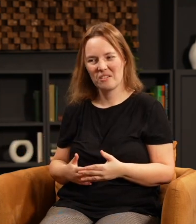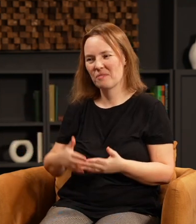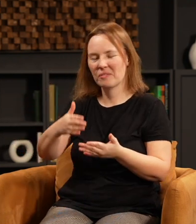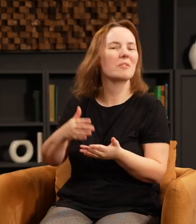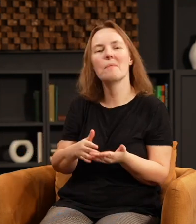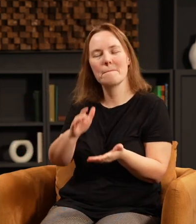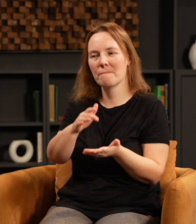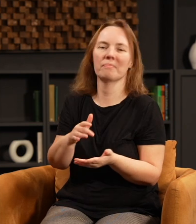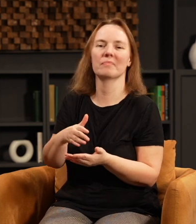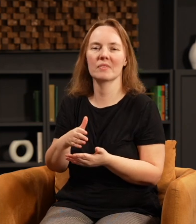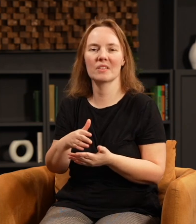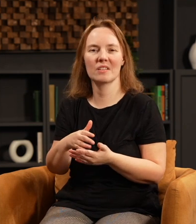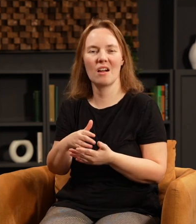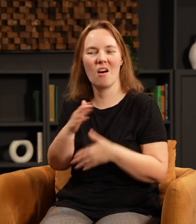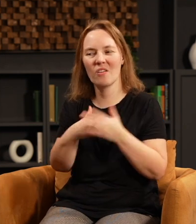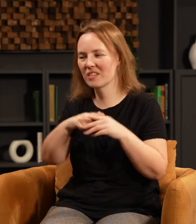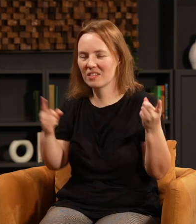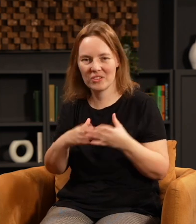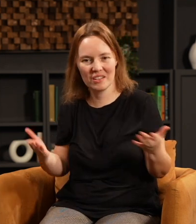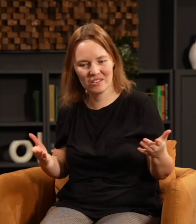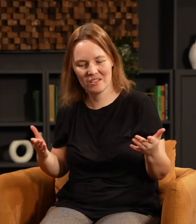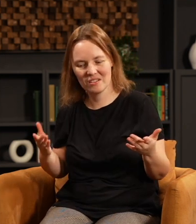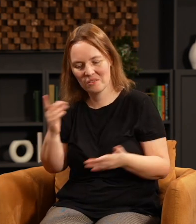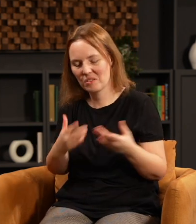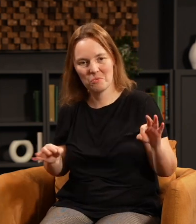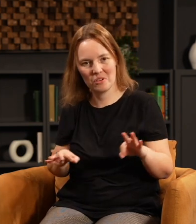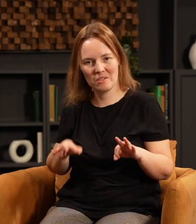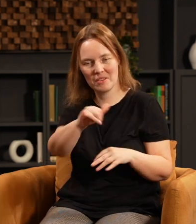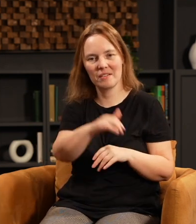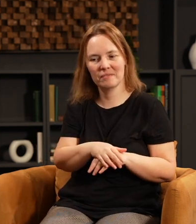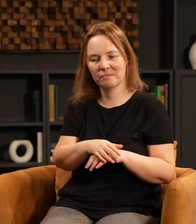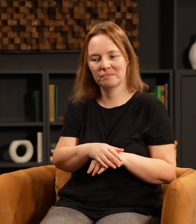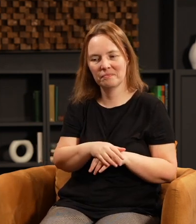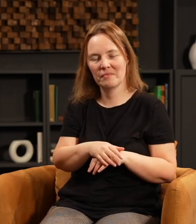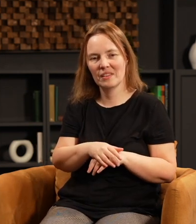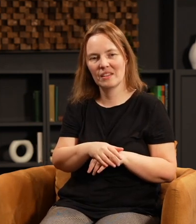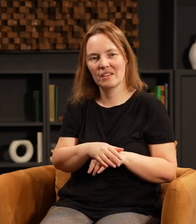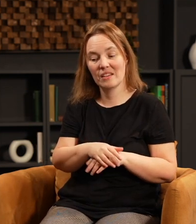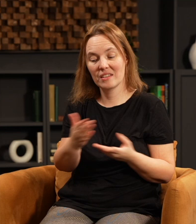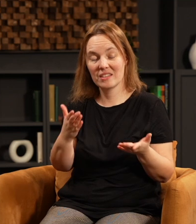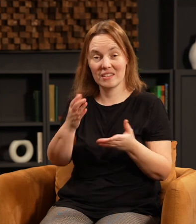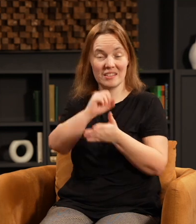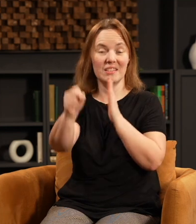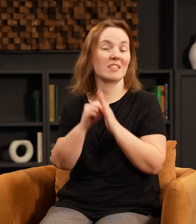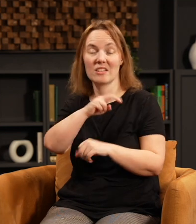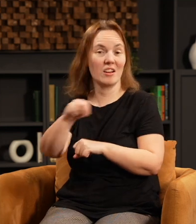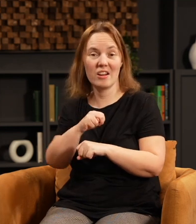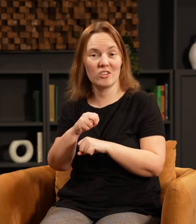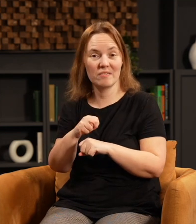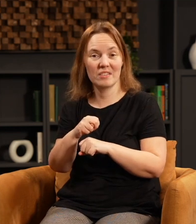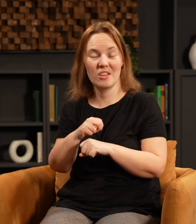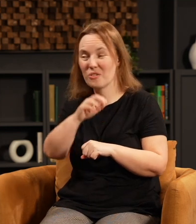things. Now you say, what's so important about that? Well, here's what I've found over the years, is that these seasons are natural. I'm not saying that they're